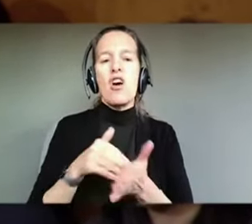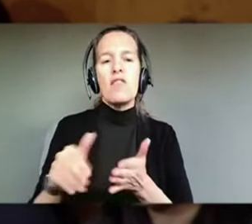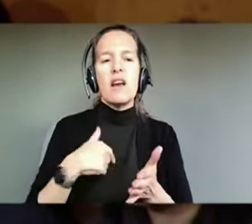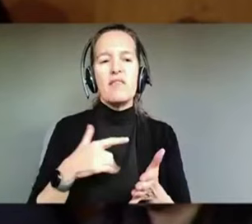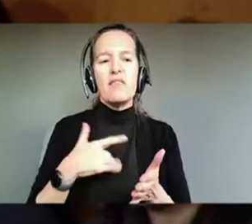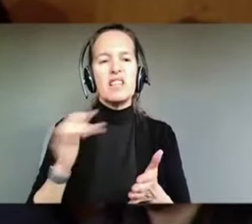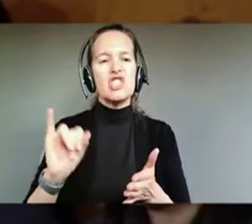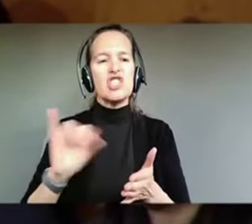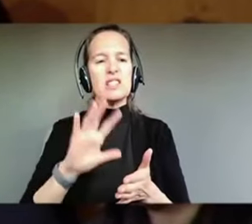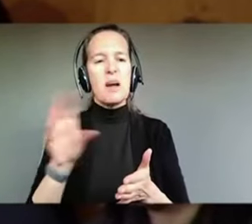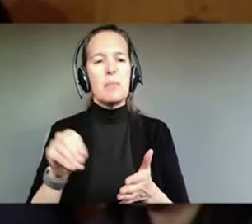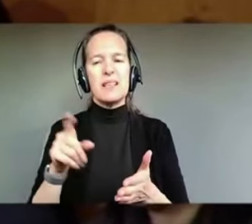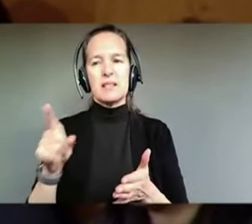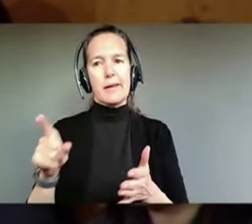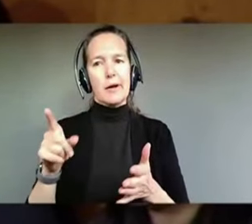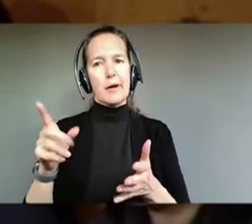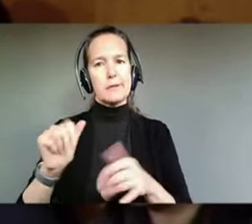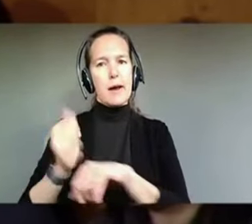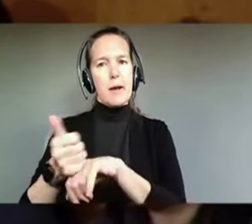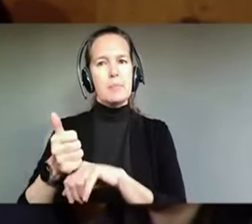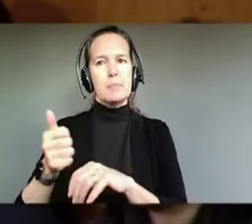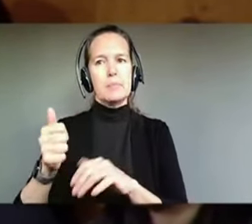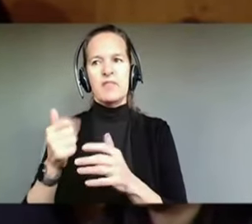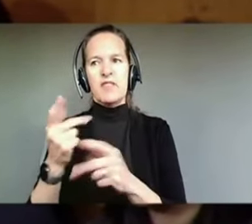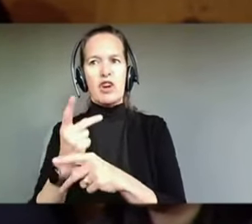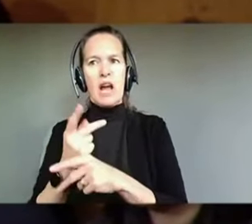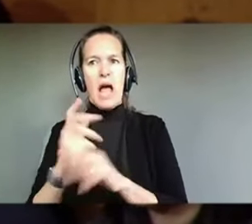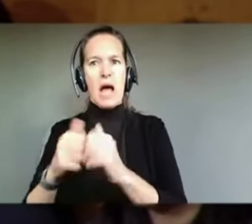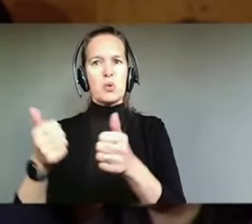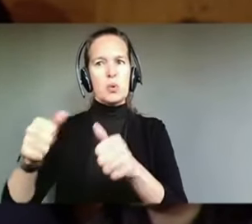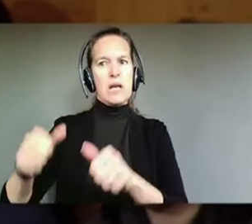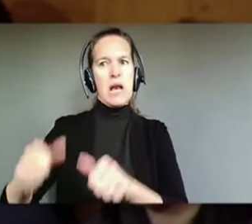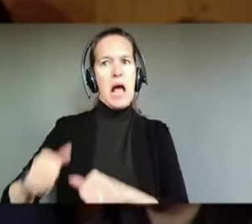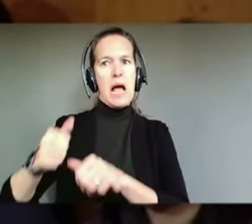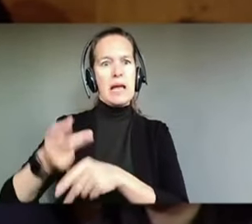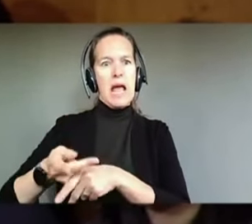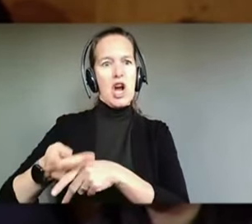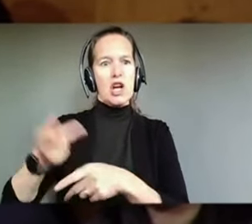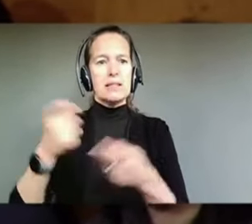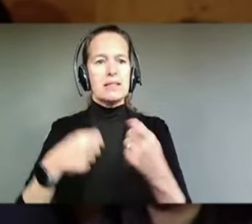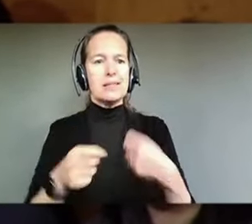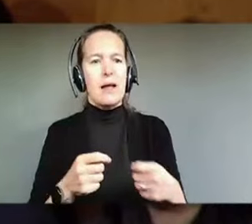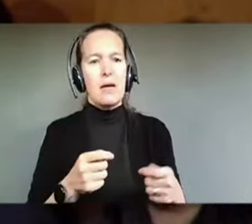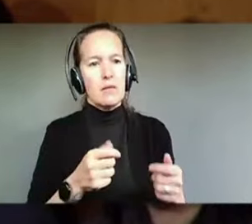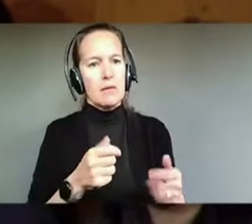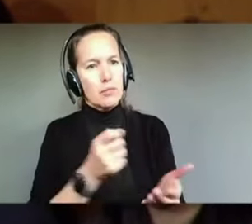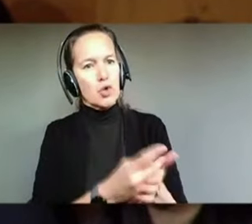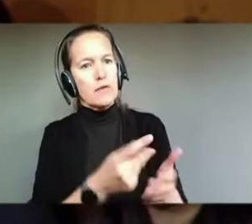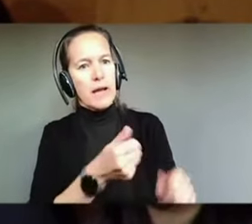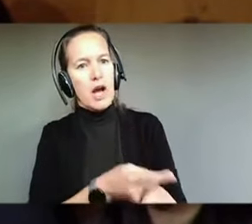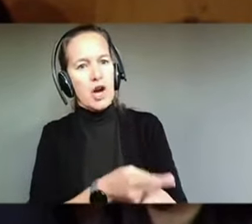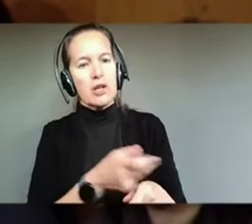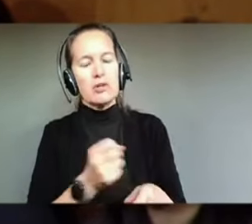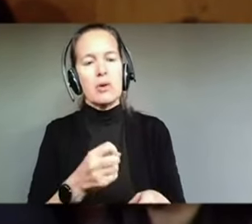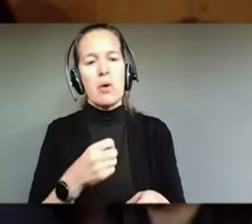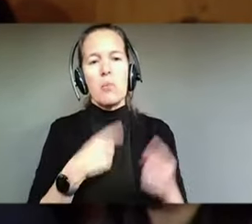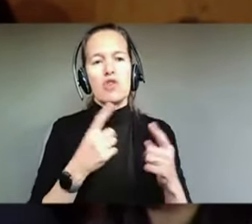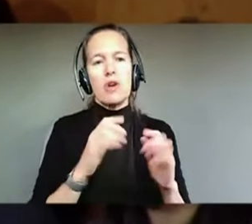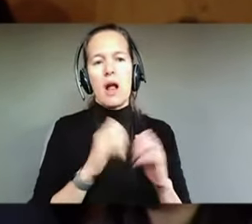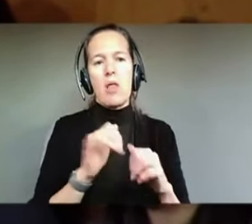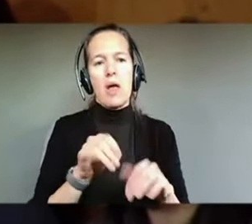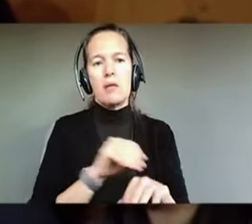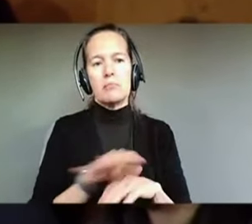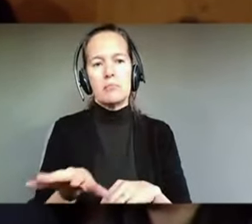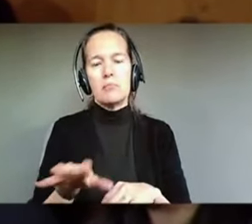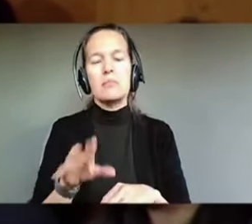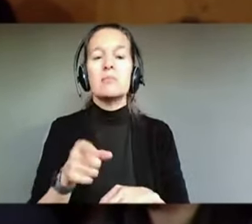out how to deny care rather than to provide care, and I think that these stories illustrate what that means for people that are living with long COVID. Senator Smith, you are